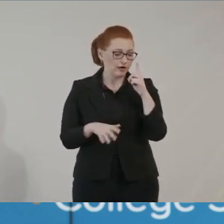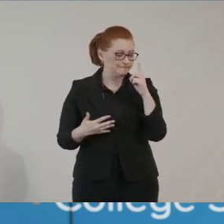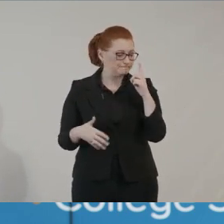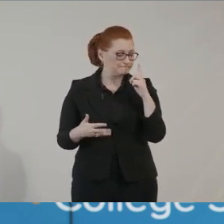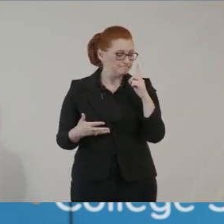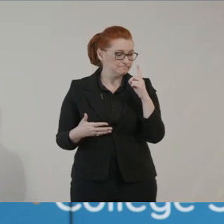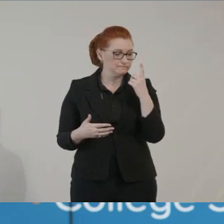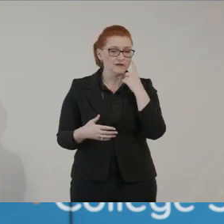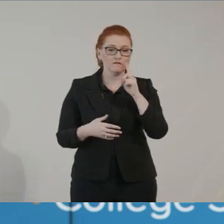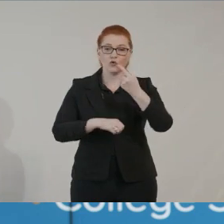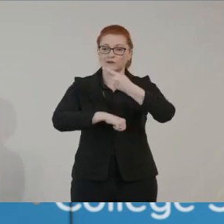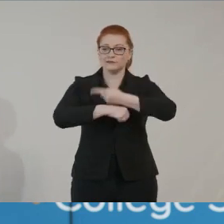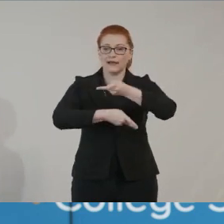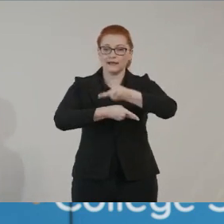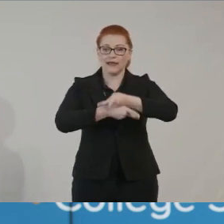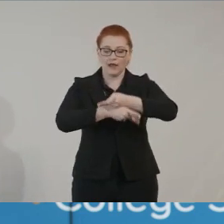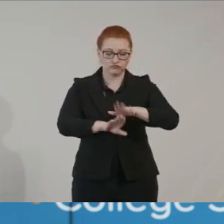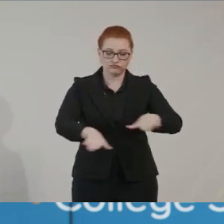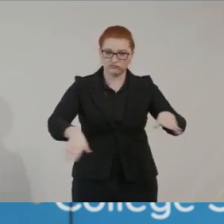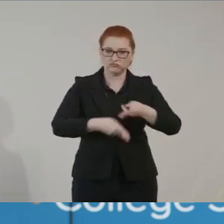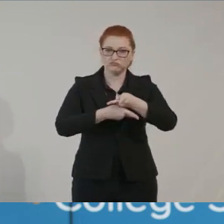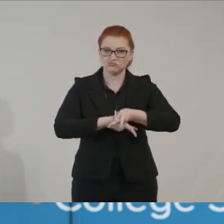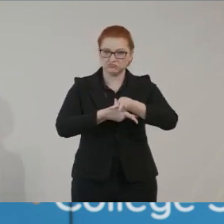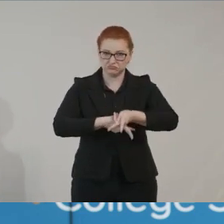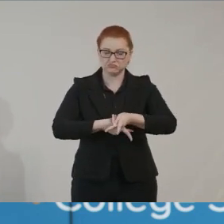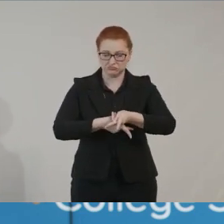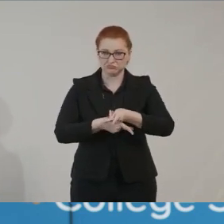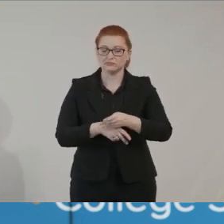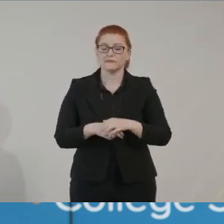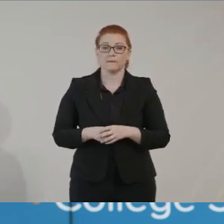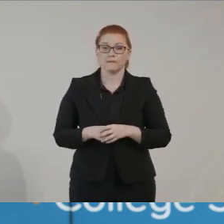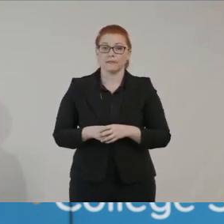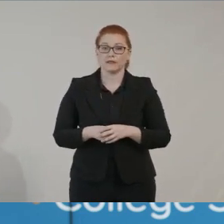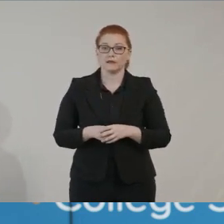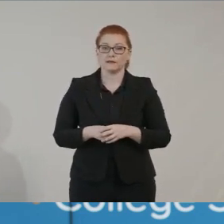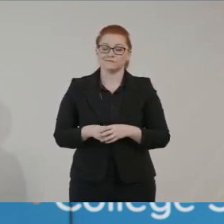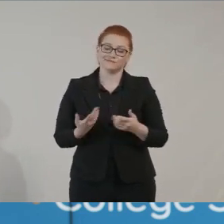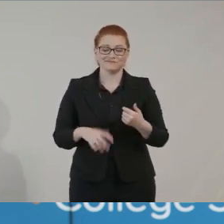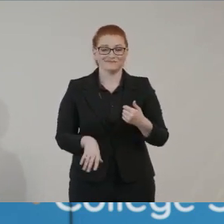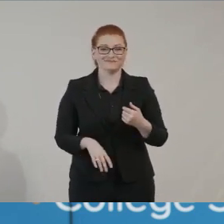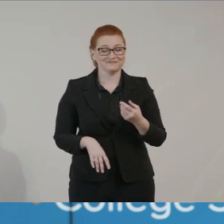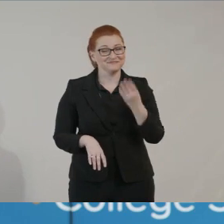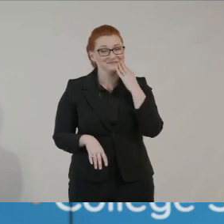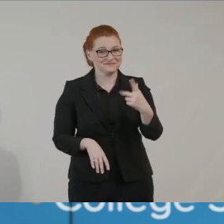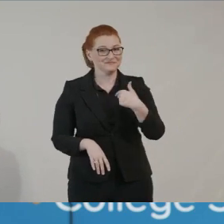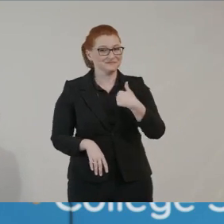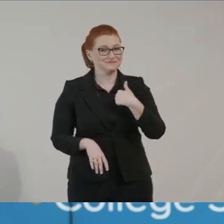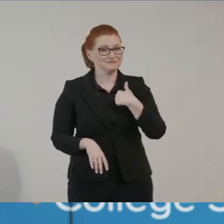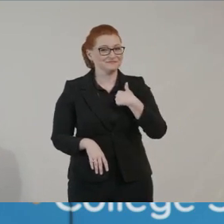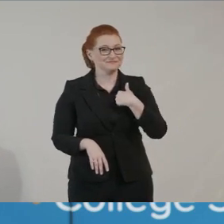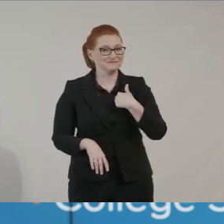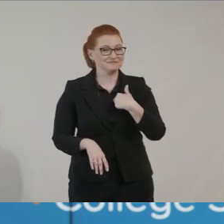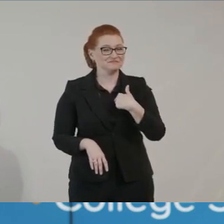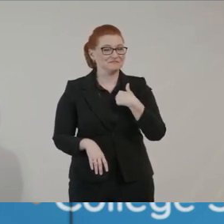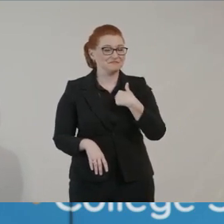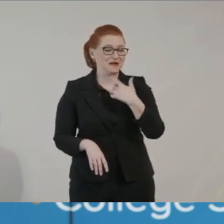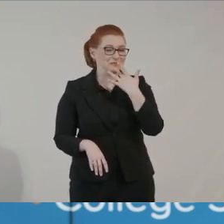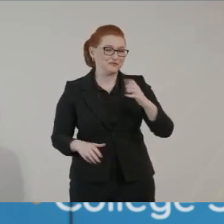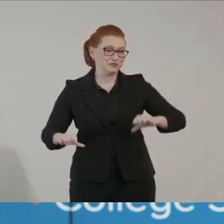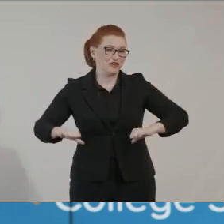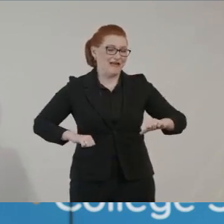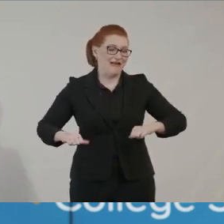daycares as well. So in January, I like to brag a lot in Arizona about the